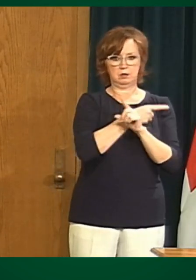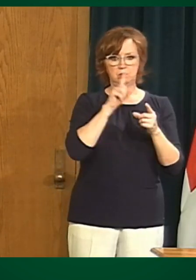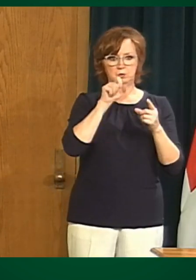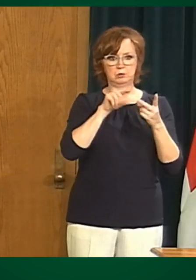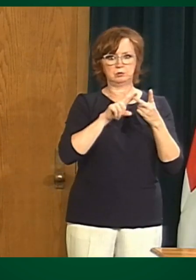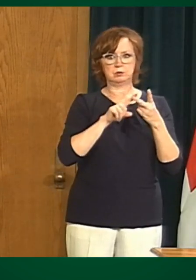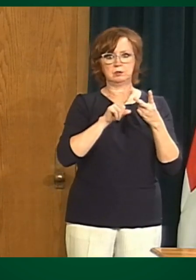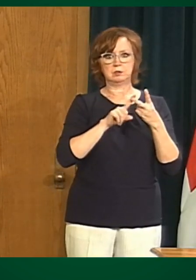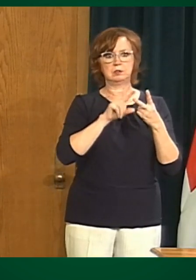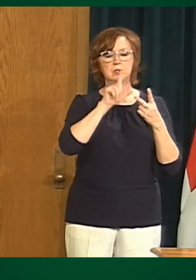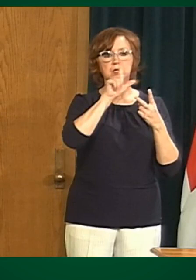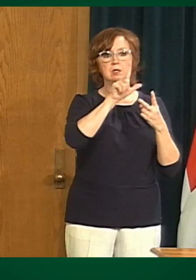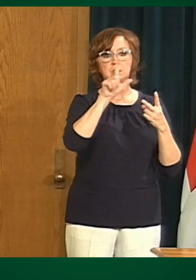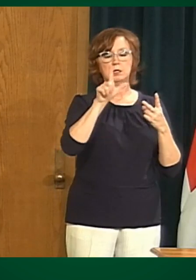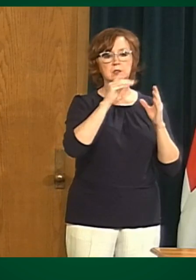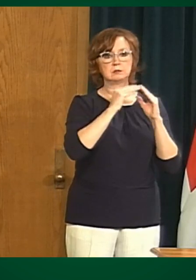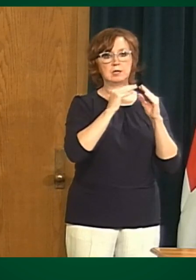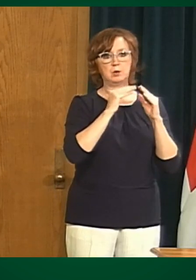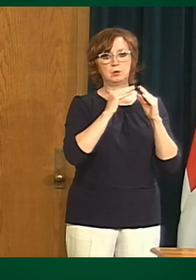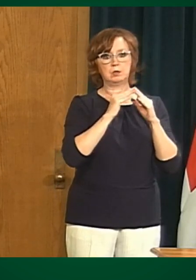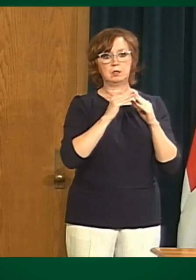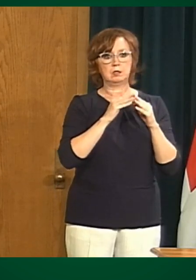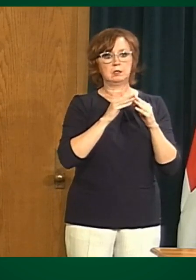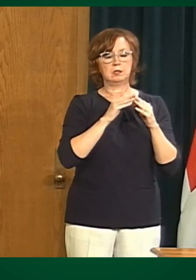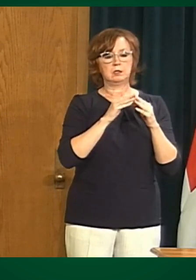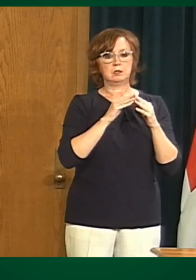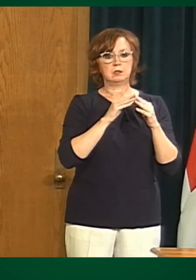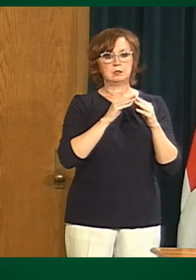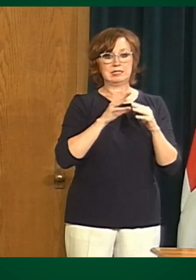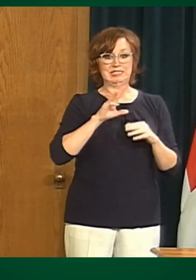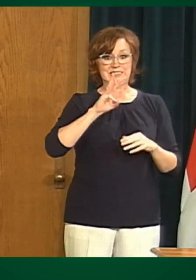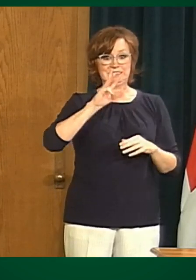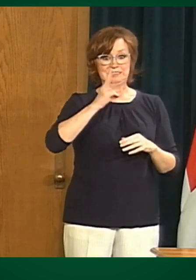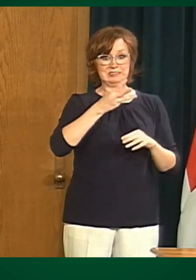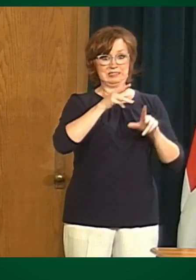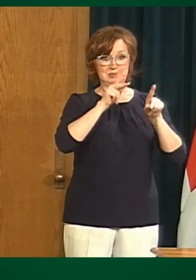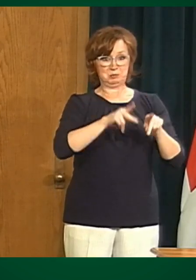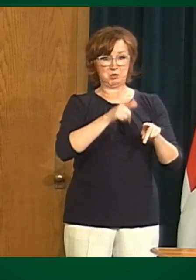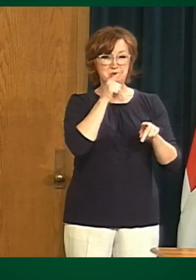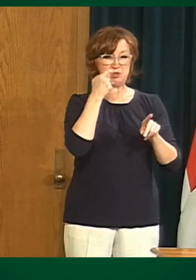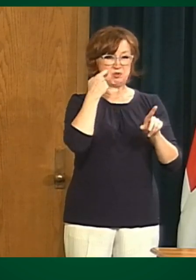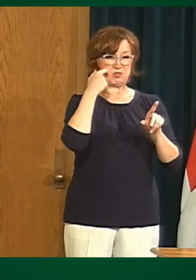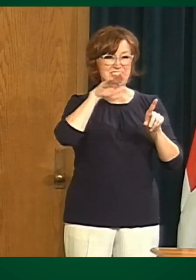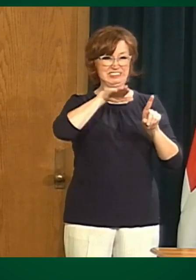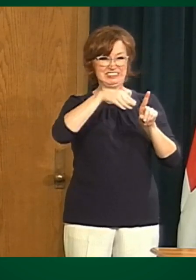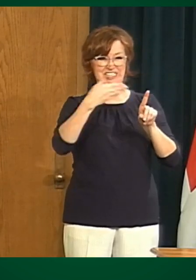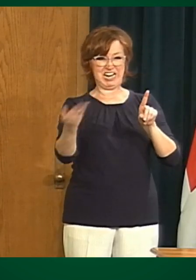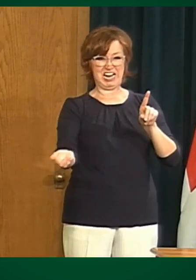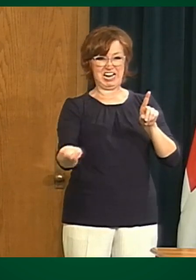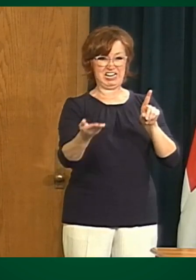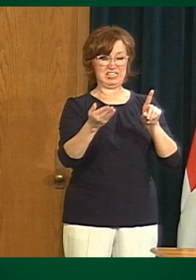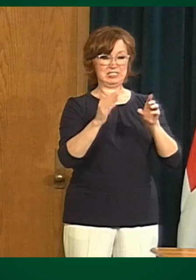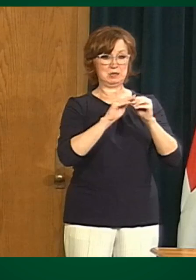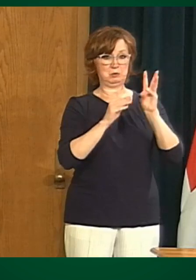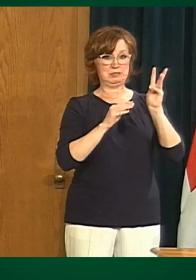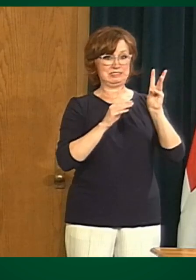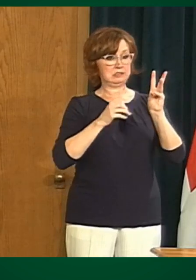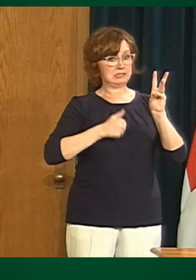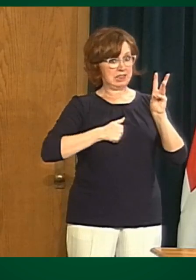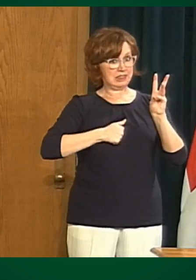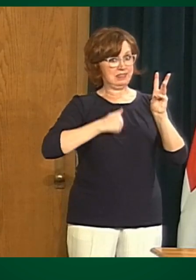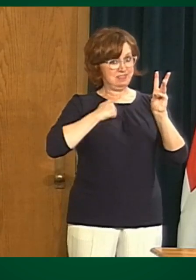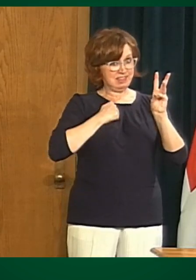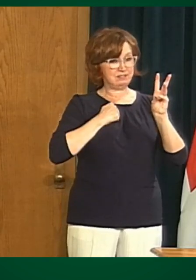Loche. Can you say whether the sixth person in this province to die in connection with COVID-19 was a resident